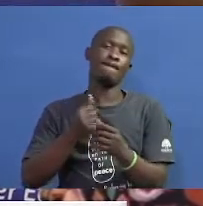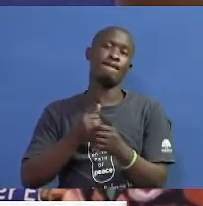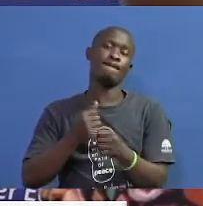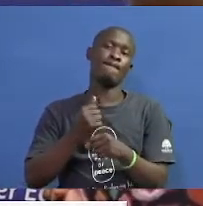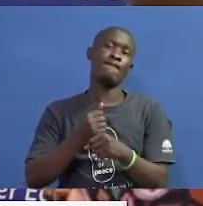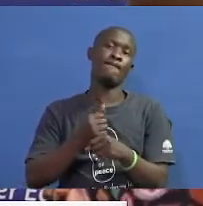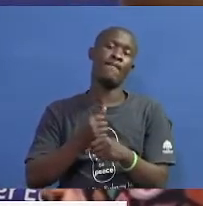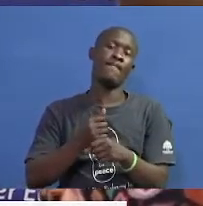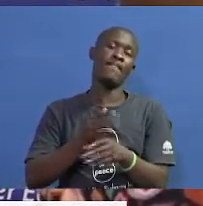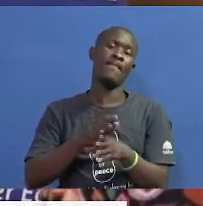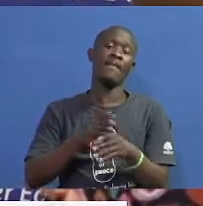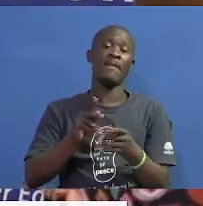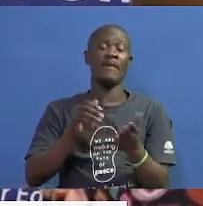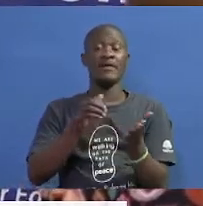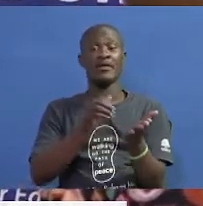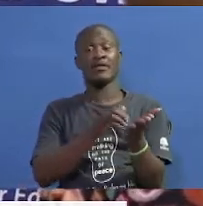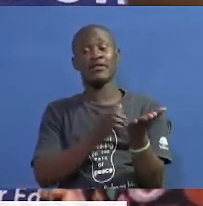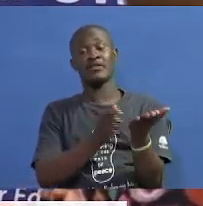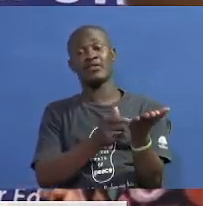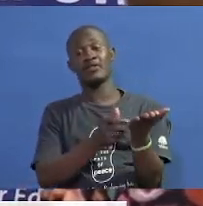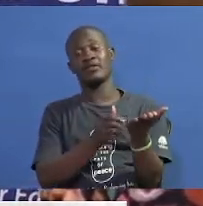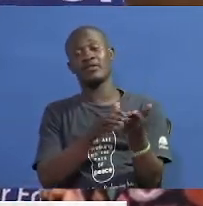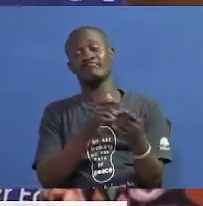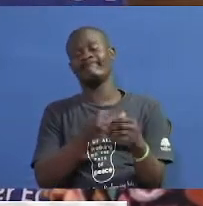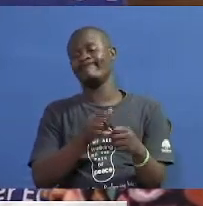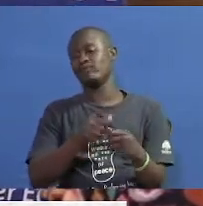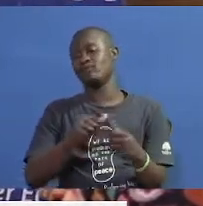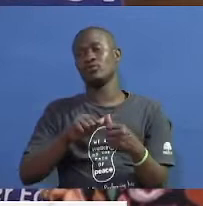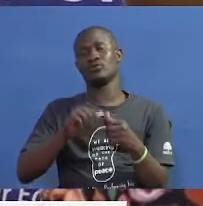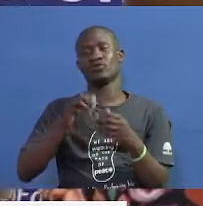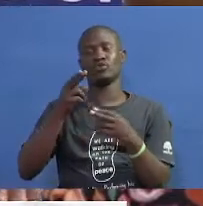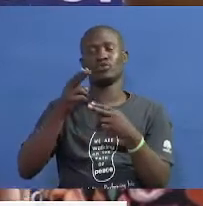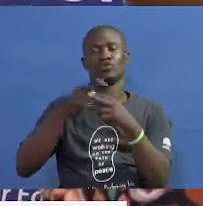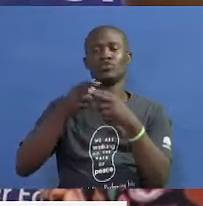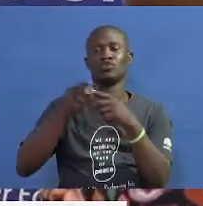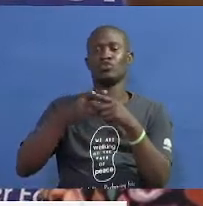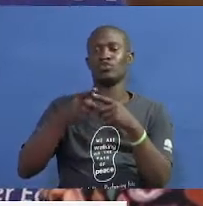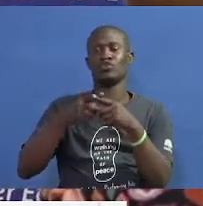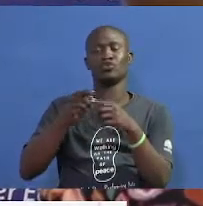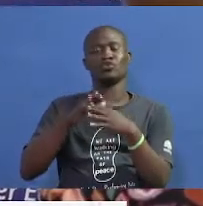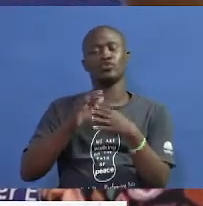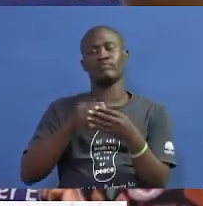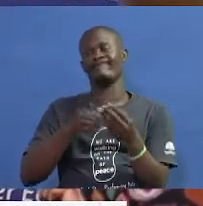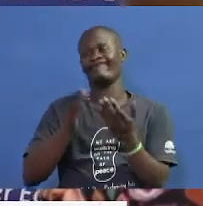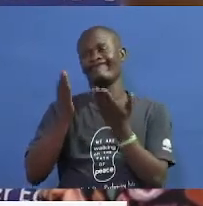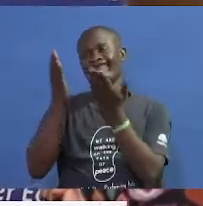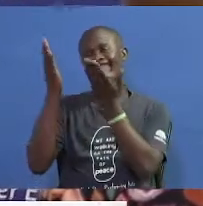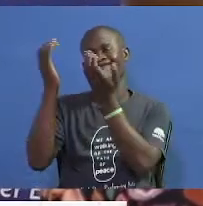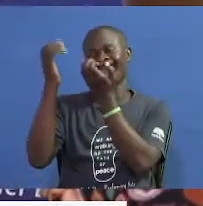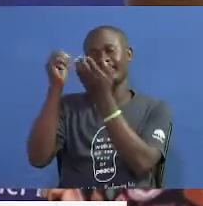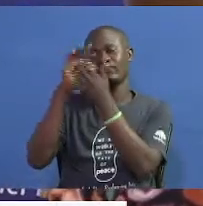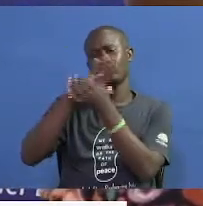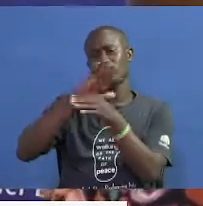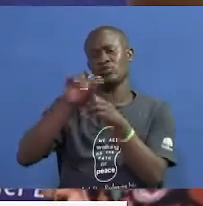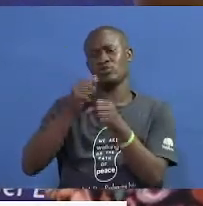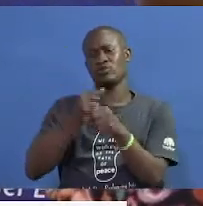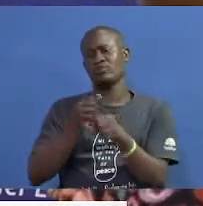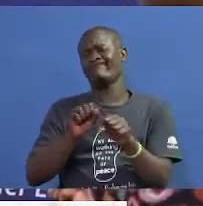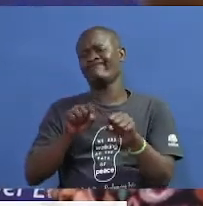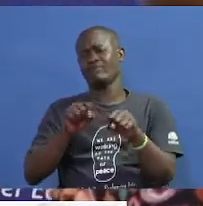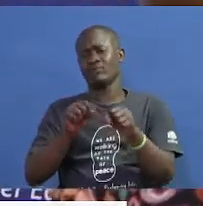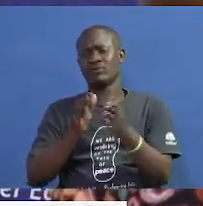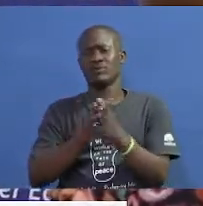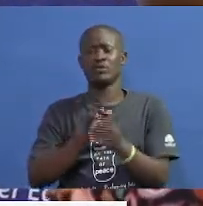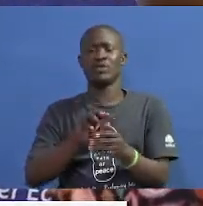in Mandarin and hopefully Swahili sometime soon. And our hope for the next step is that we can, as much as